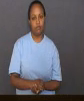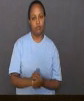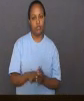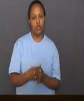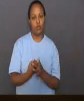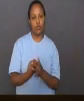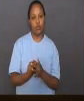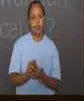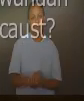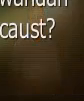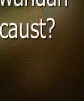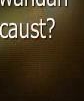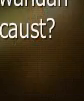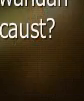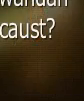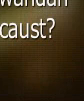Begin.